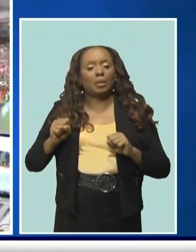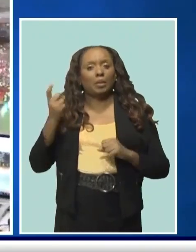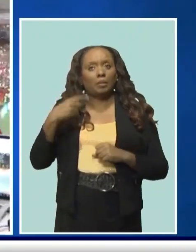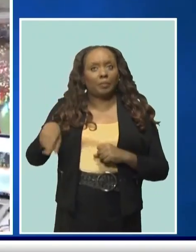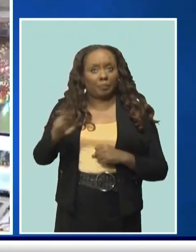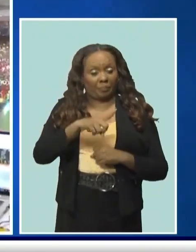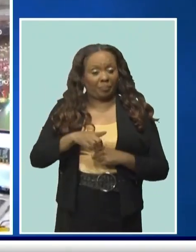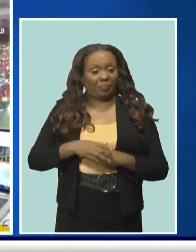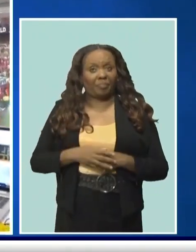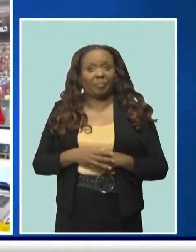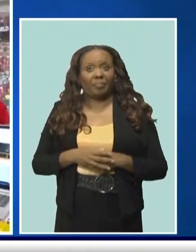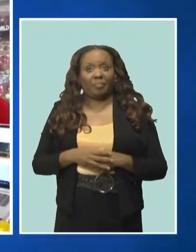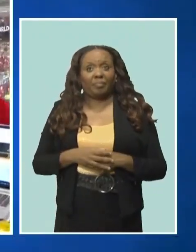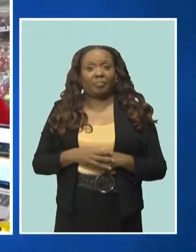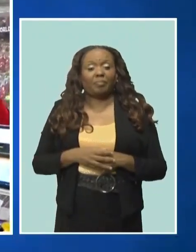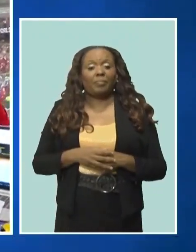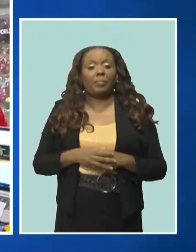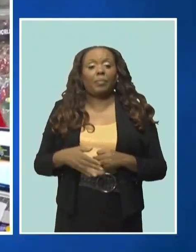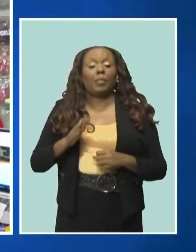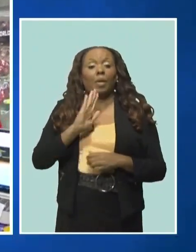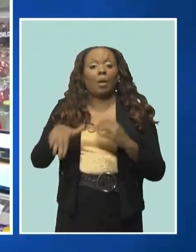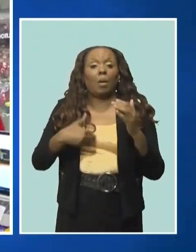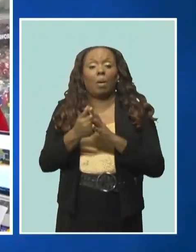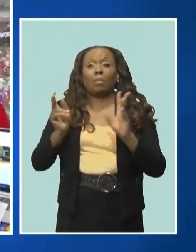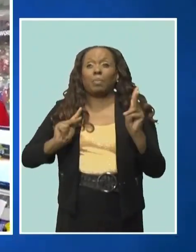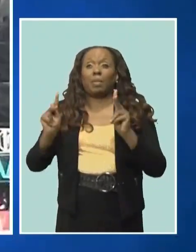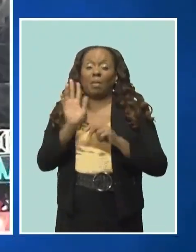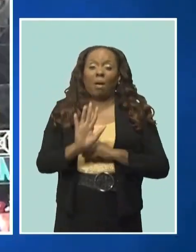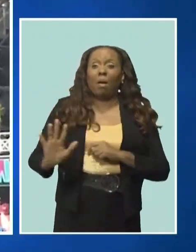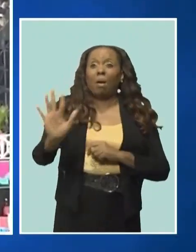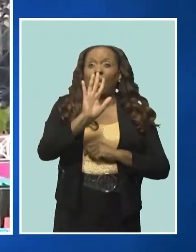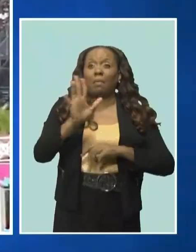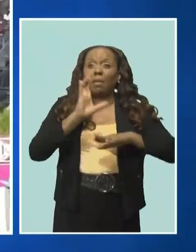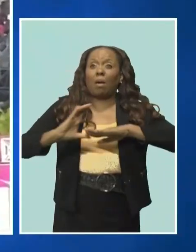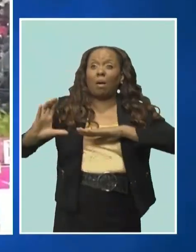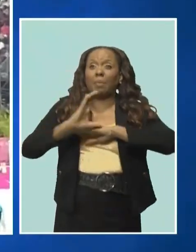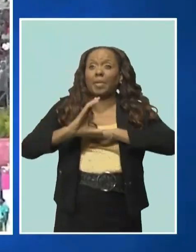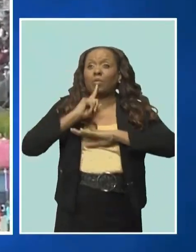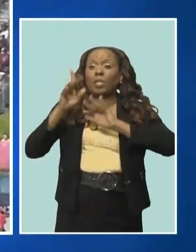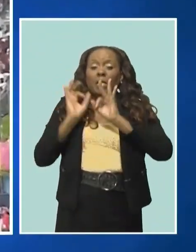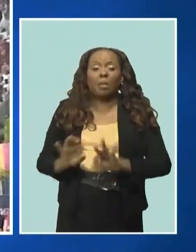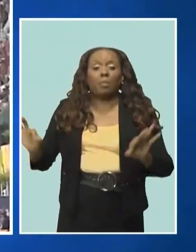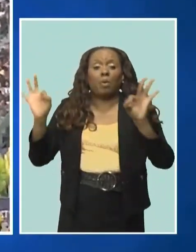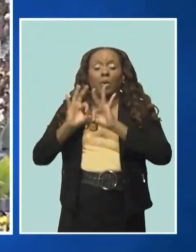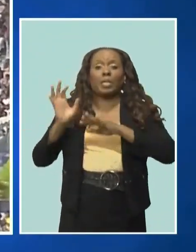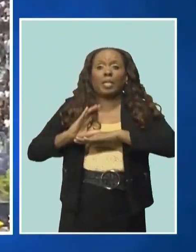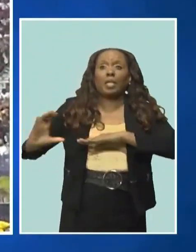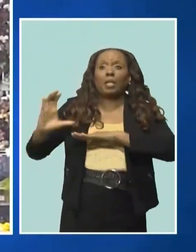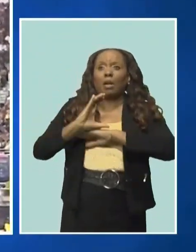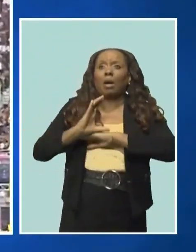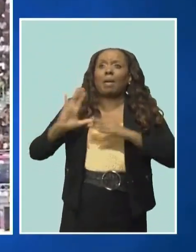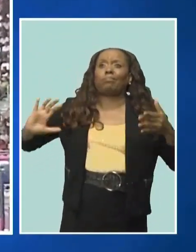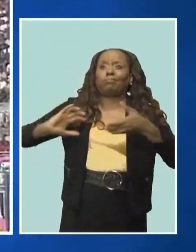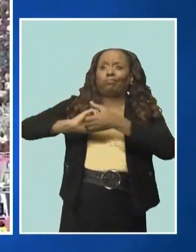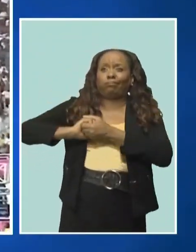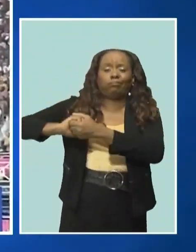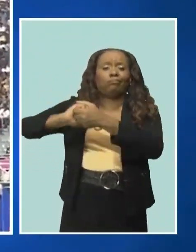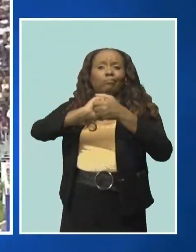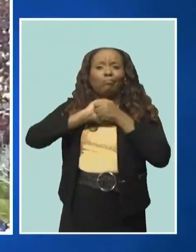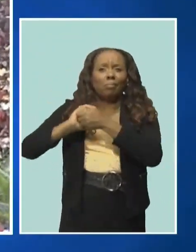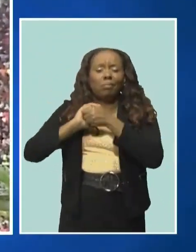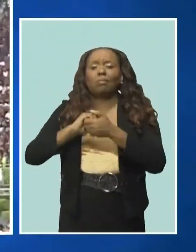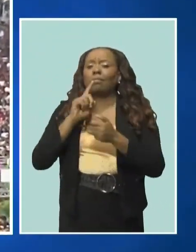who addressed across the region the importance of having the region be able to once again host this